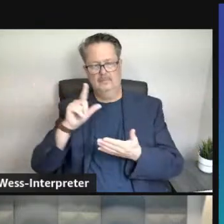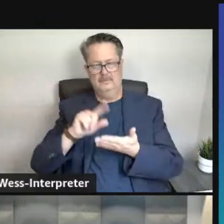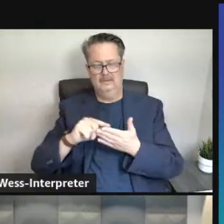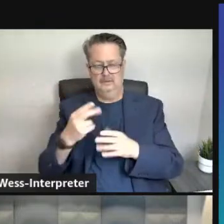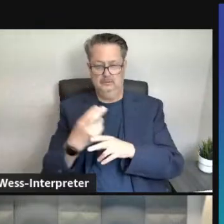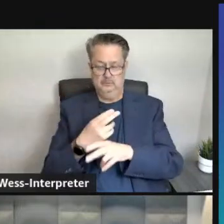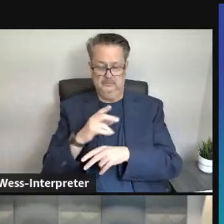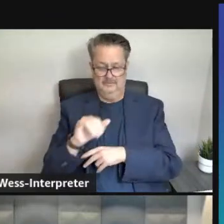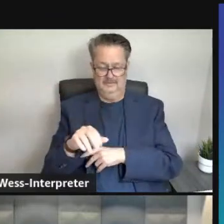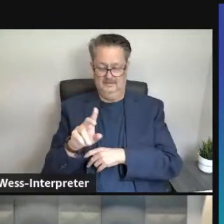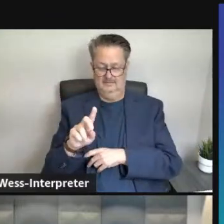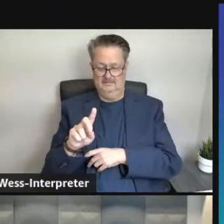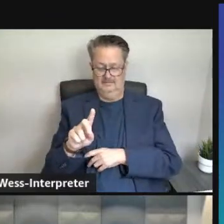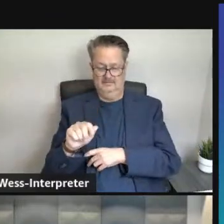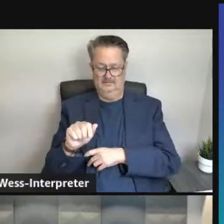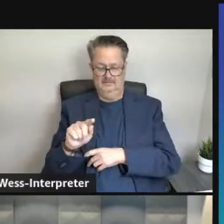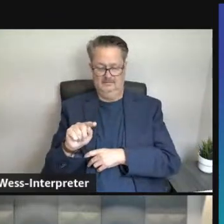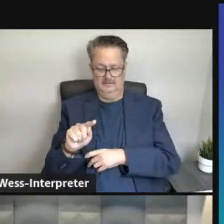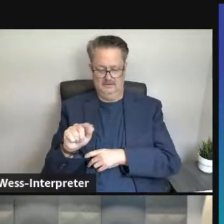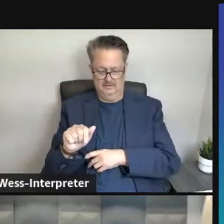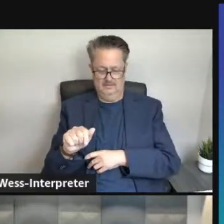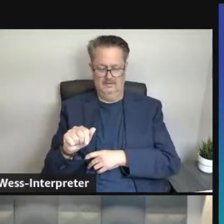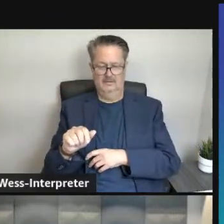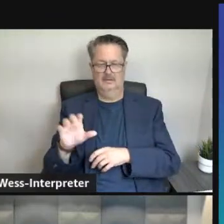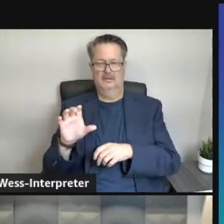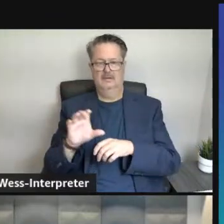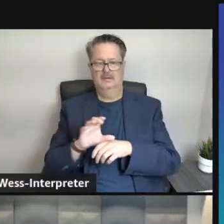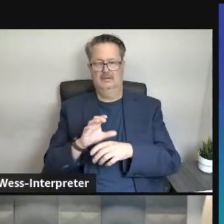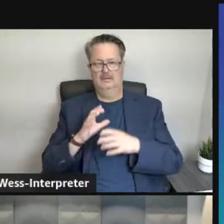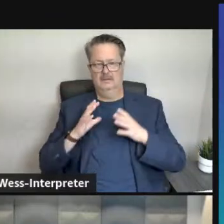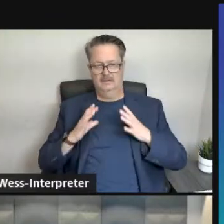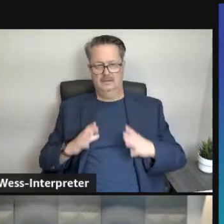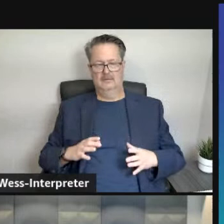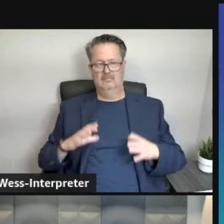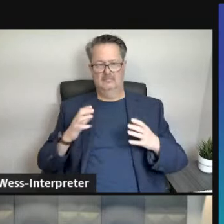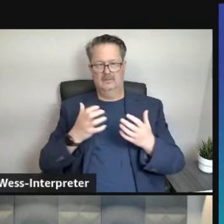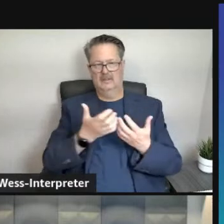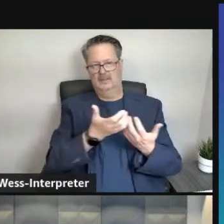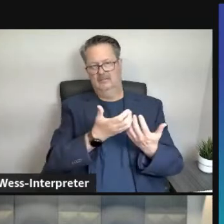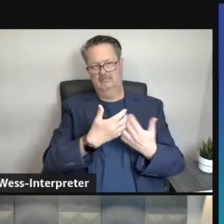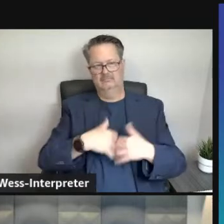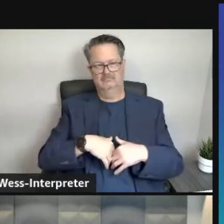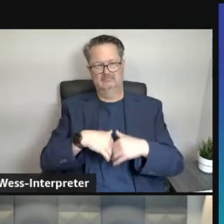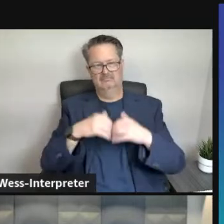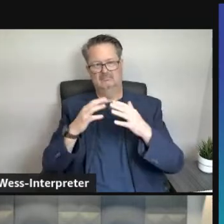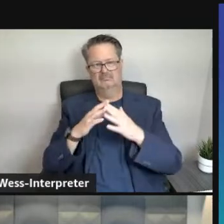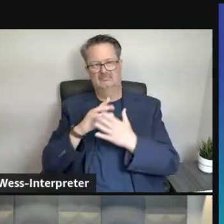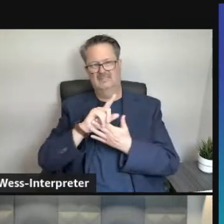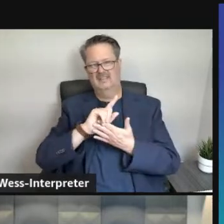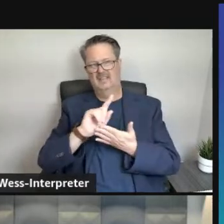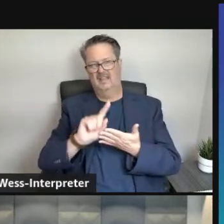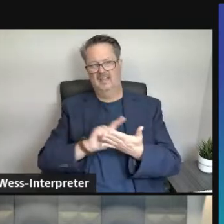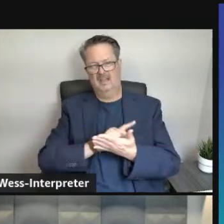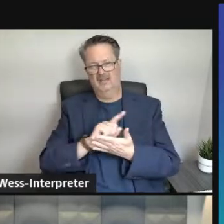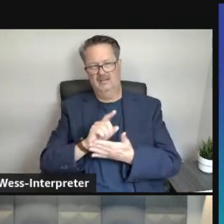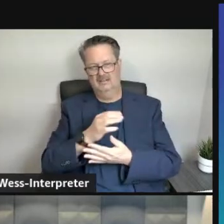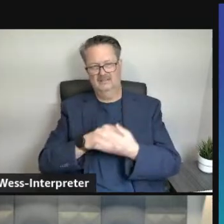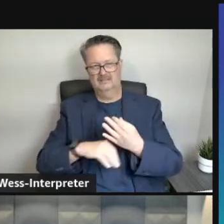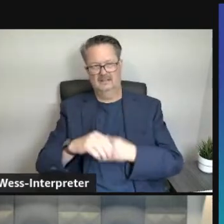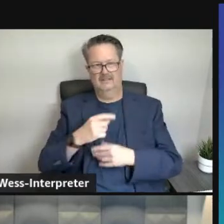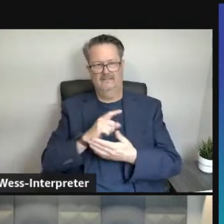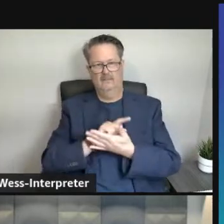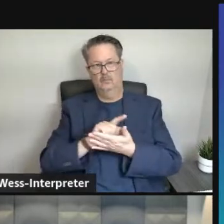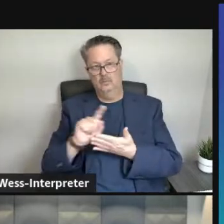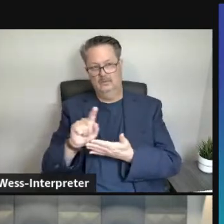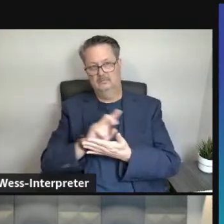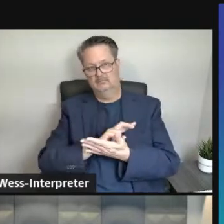data on EKS blueprints, customers can build their data workloads in a matter of hours instead of spending weeks or months,